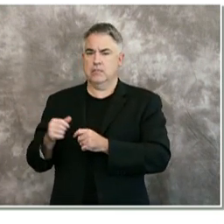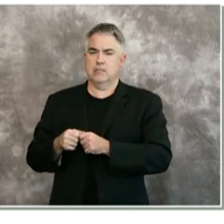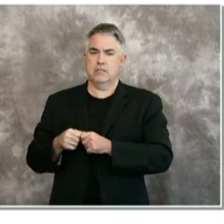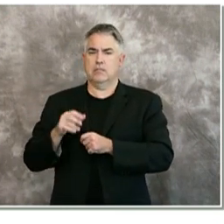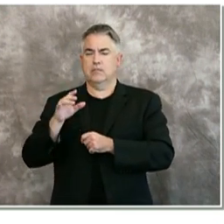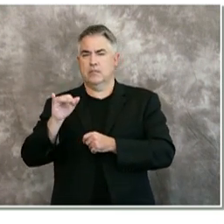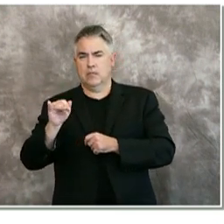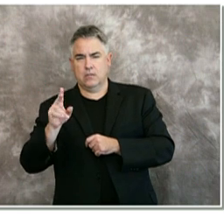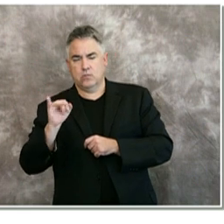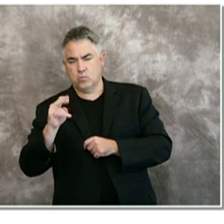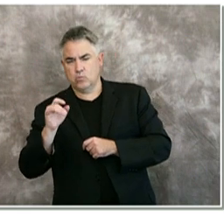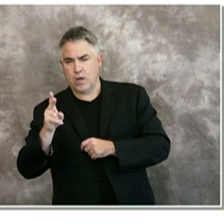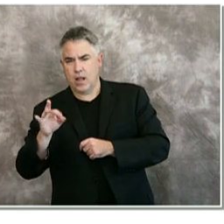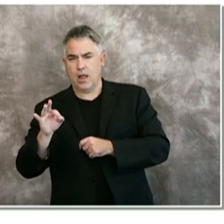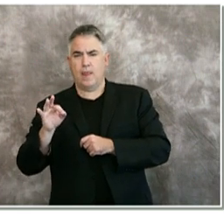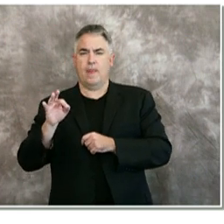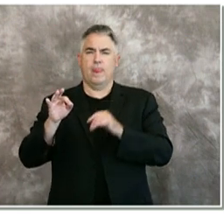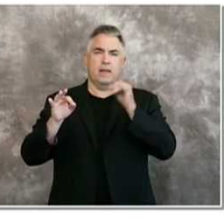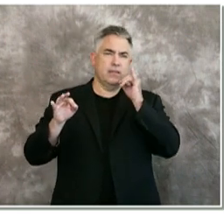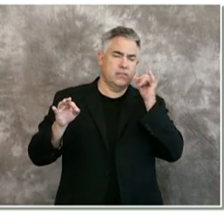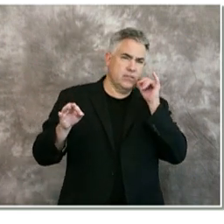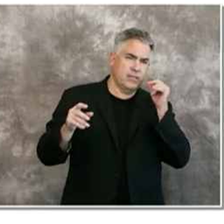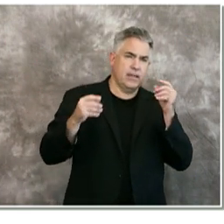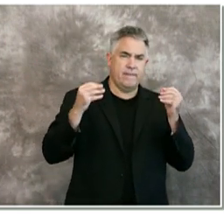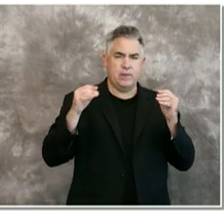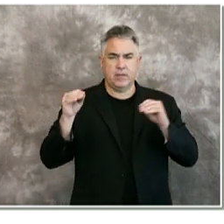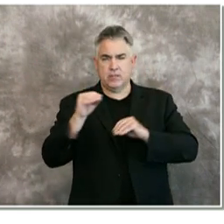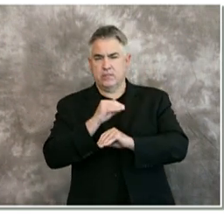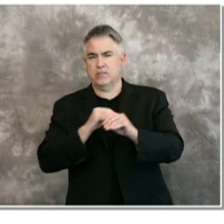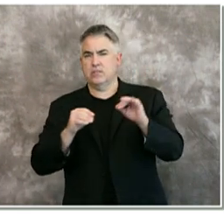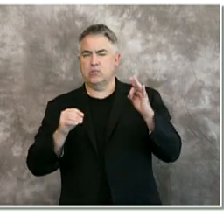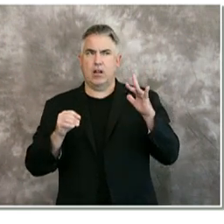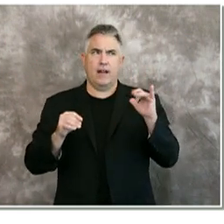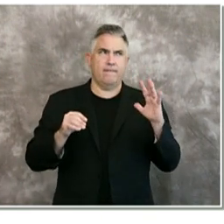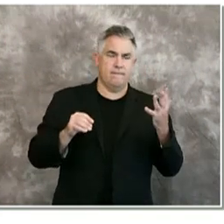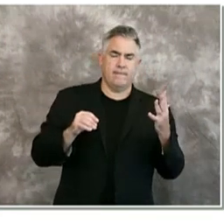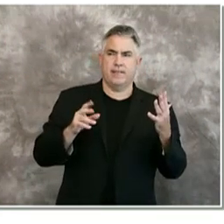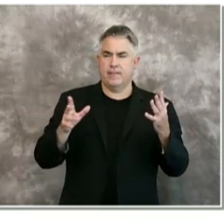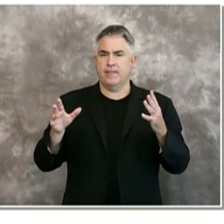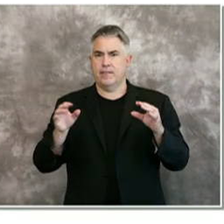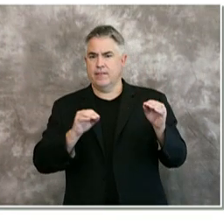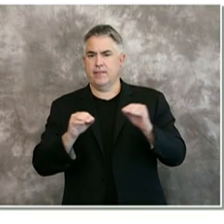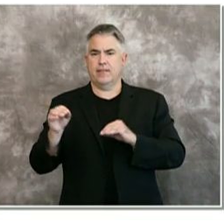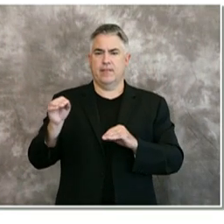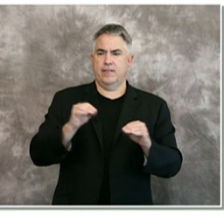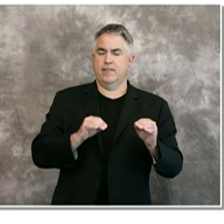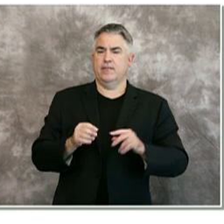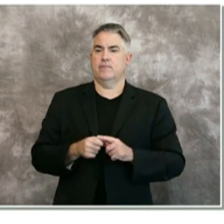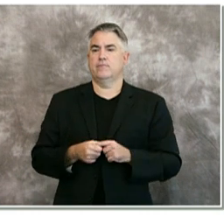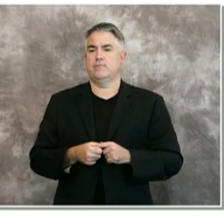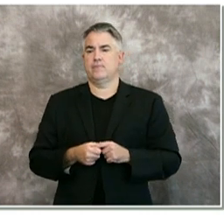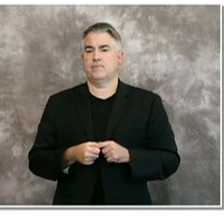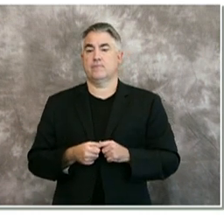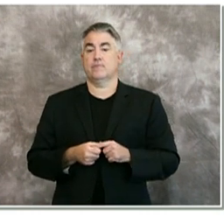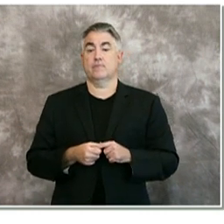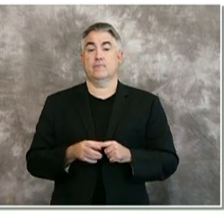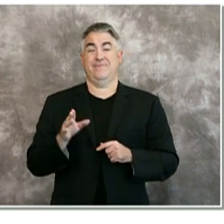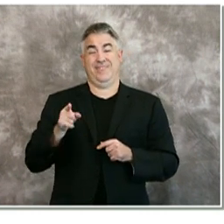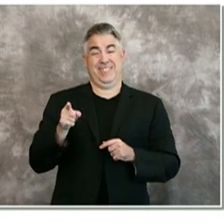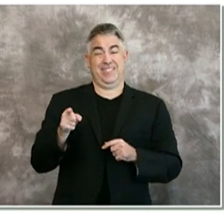29th and yesterday, July 5th. Next slide. So this